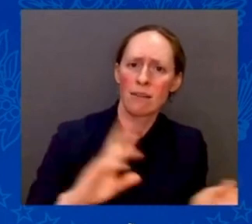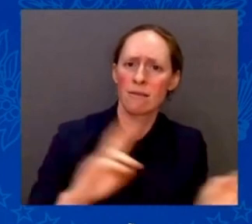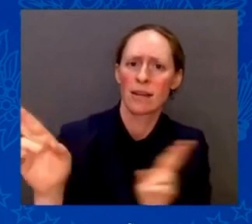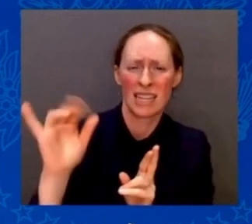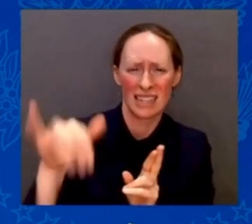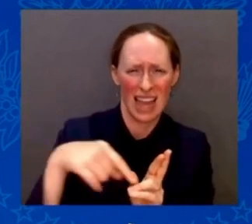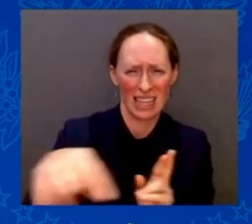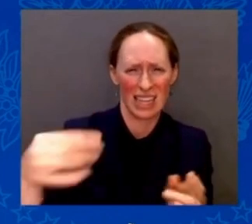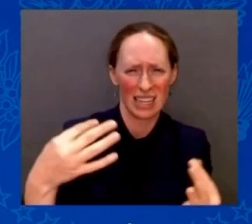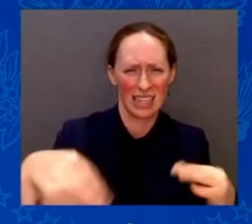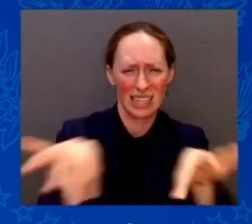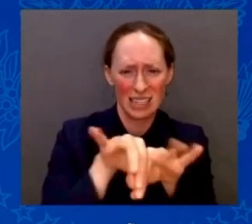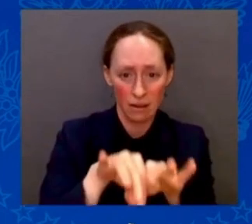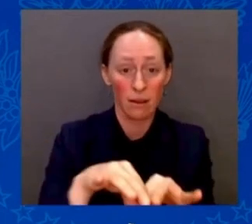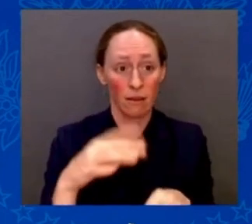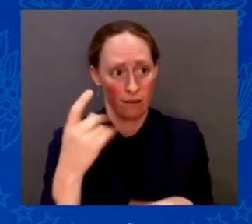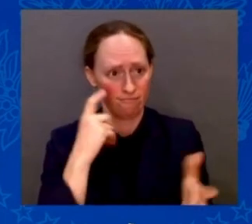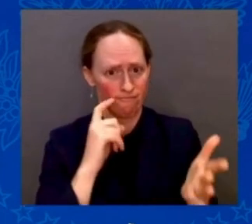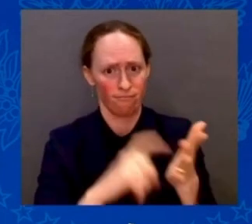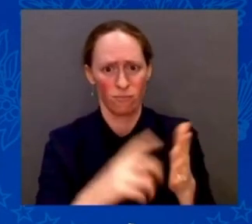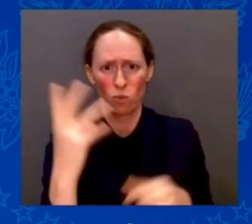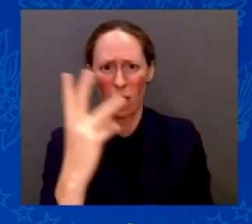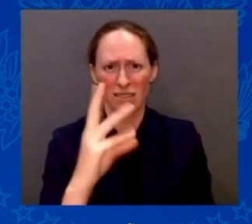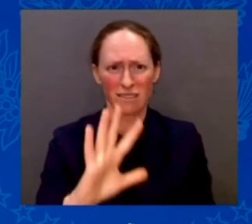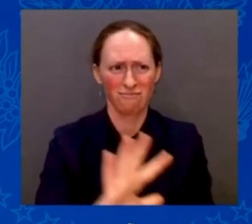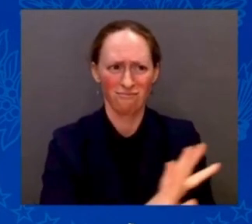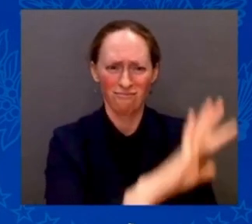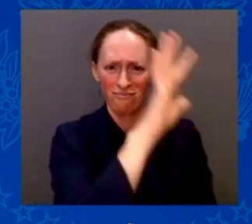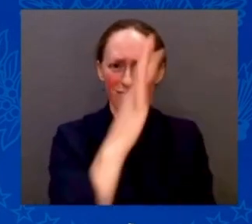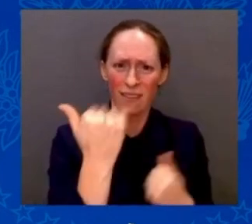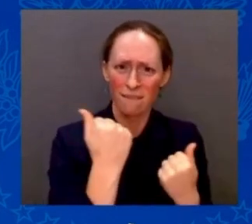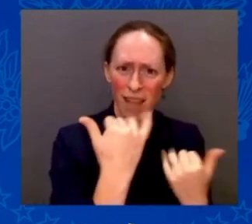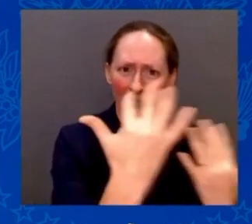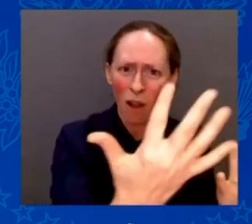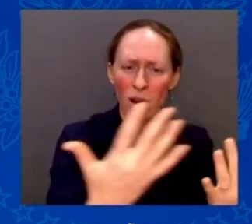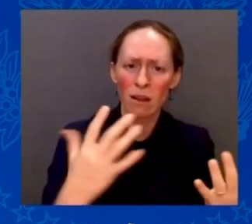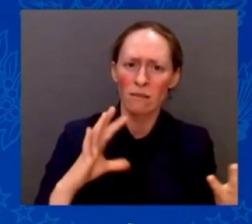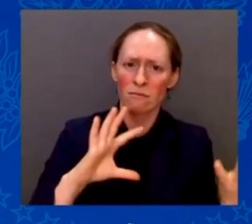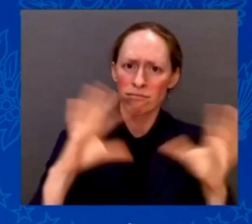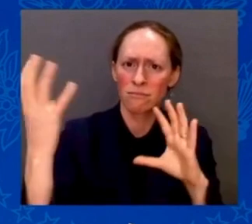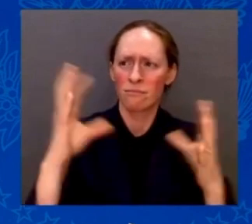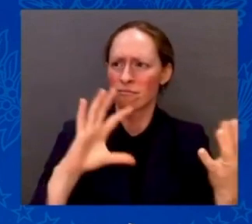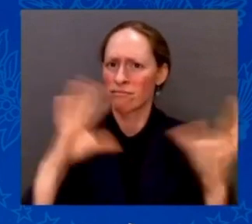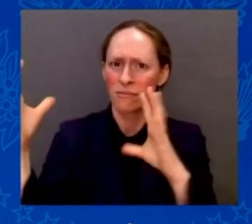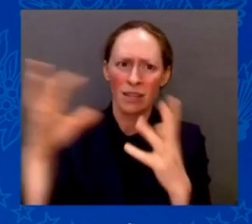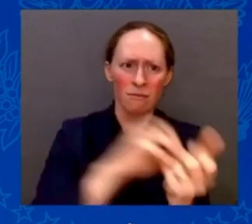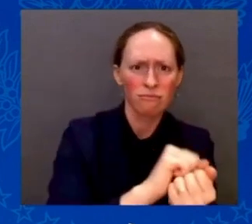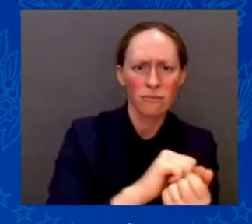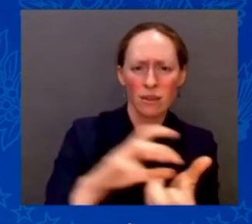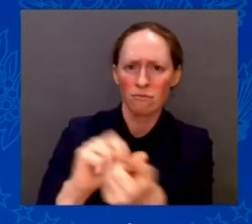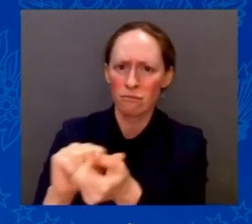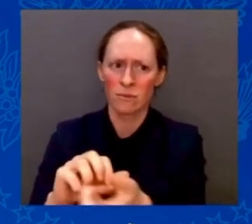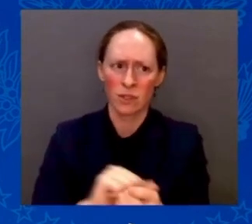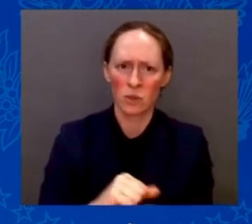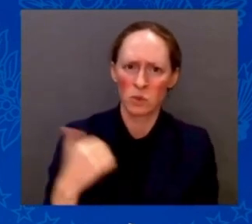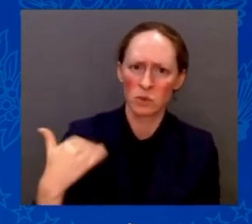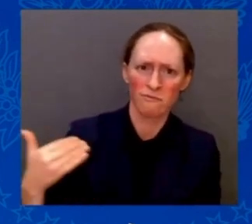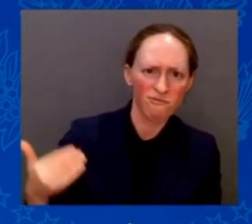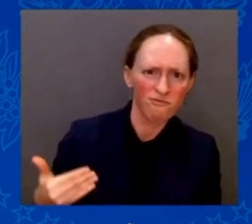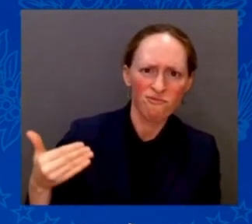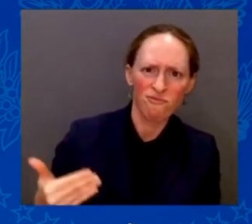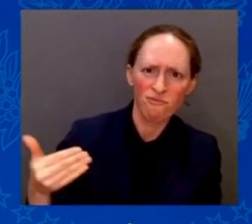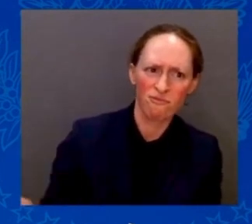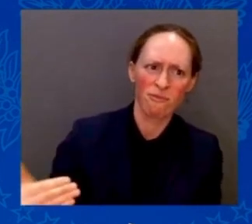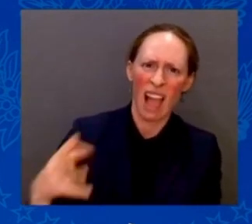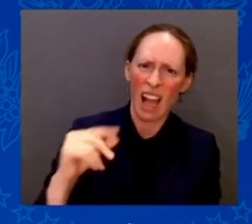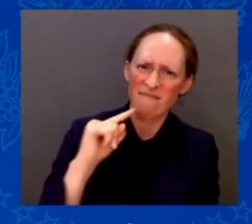Idaho, Louisiana, we've learned a heck of a lot. A lot of damage in the meantime, but we've learned a heck of a lot. And we're putting the lessons we've learned